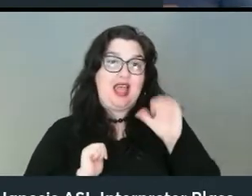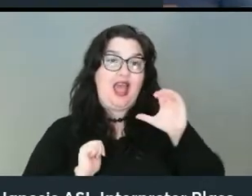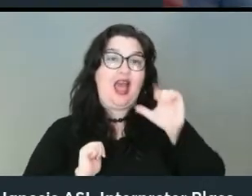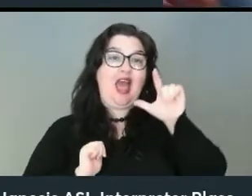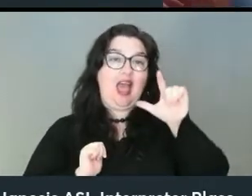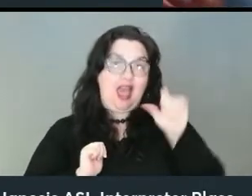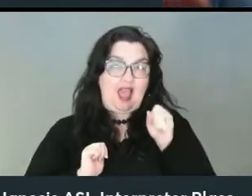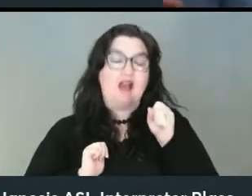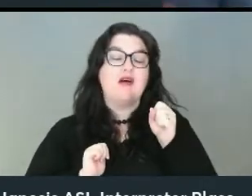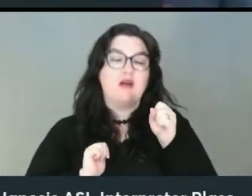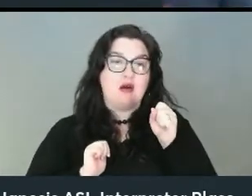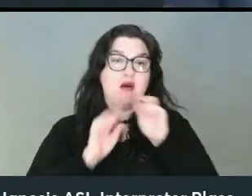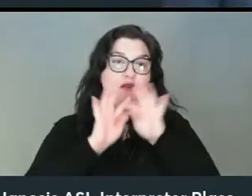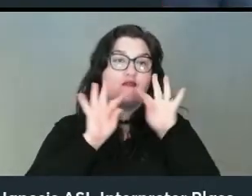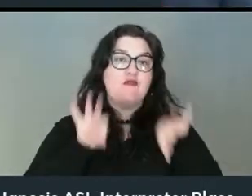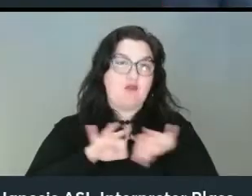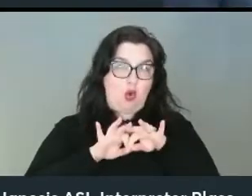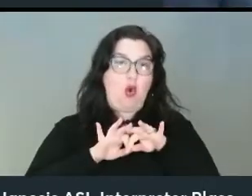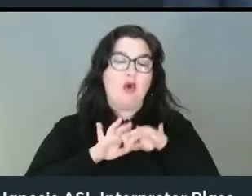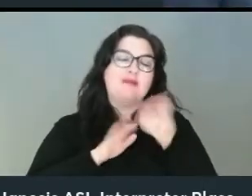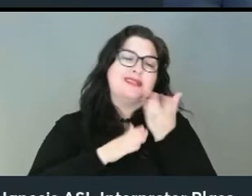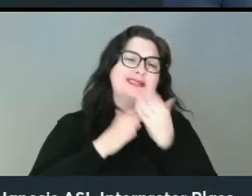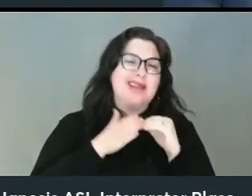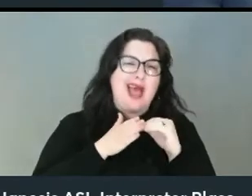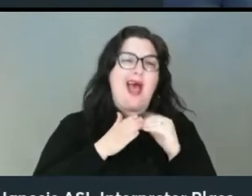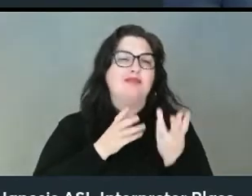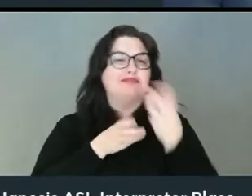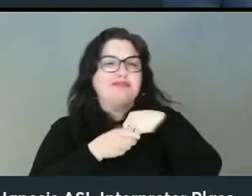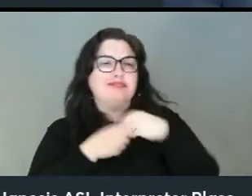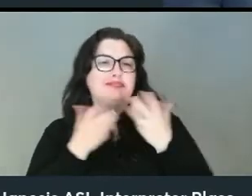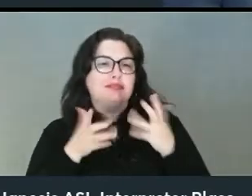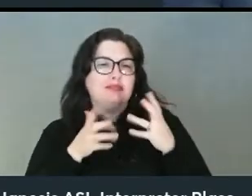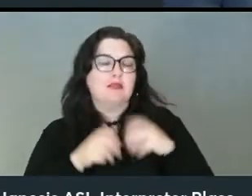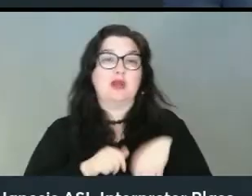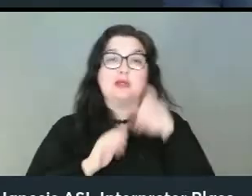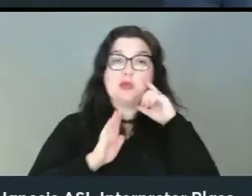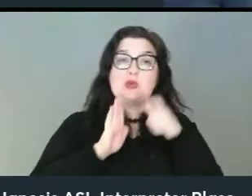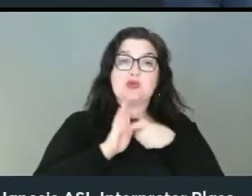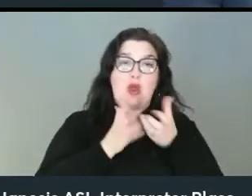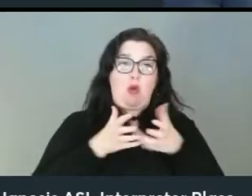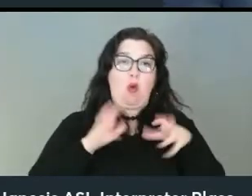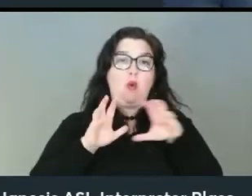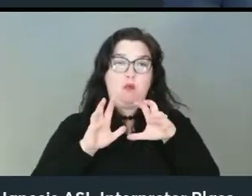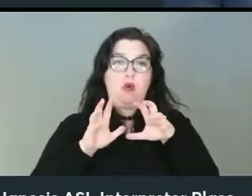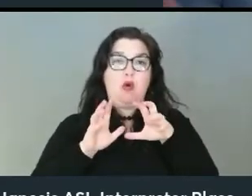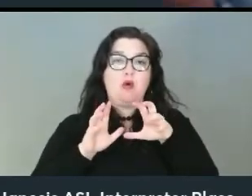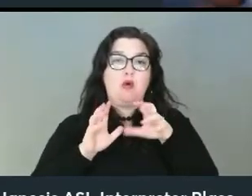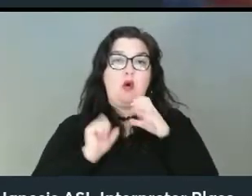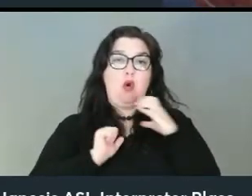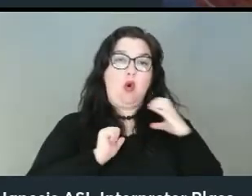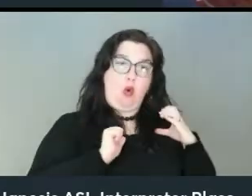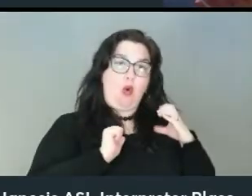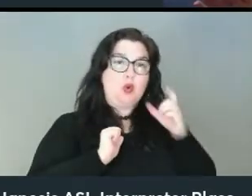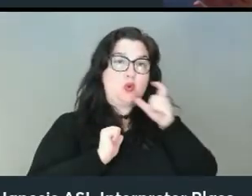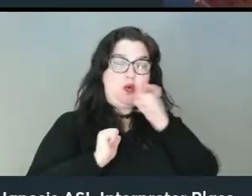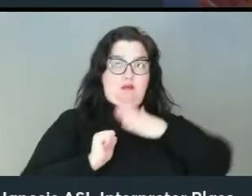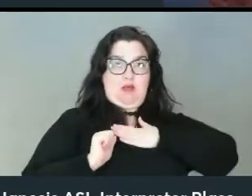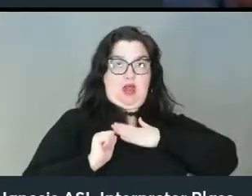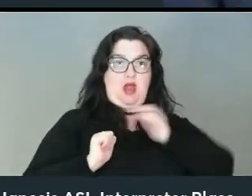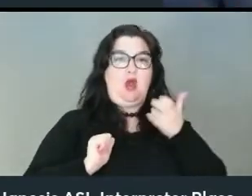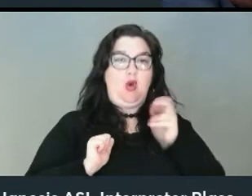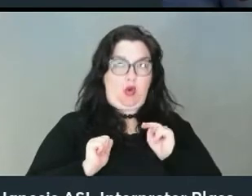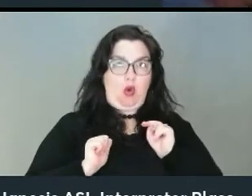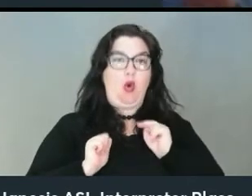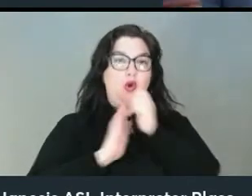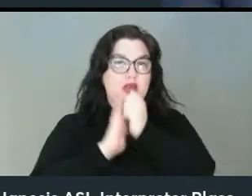are a couple here that sort of just came with my bucket. You'll notice that this bucket is owned by my own account. These are canonical IDs for